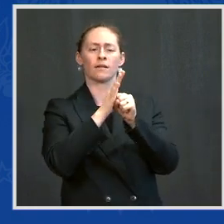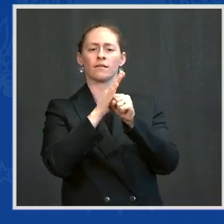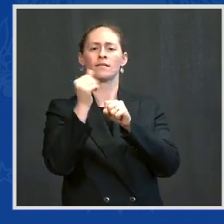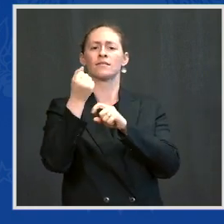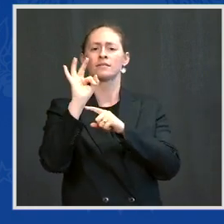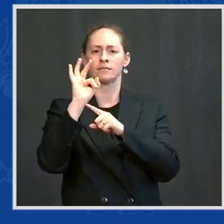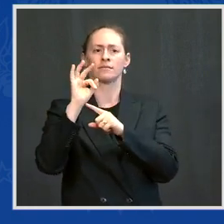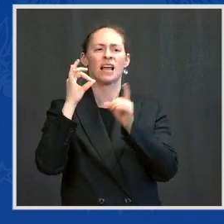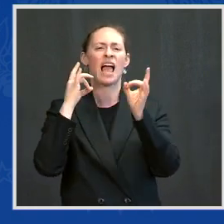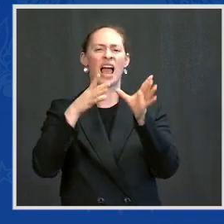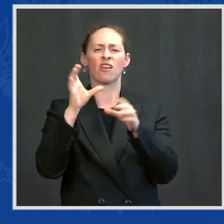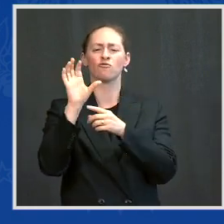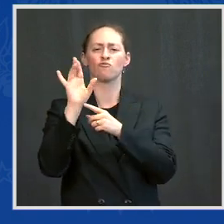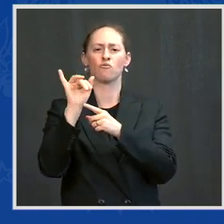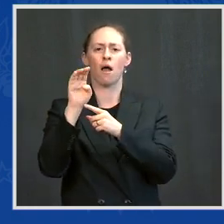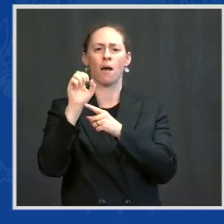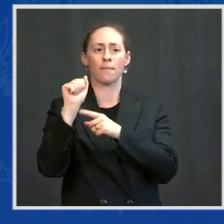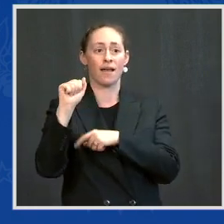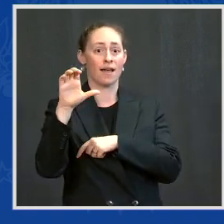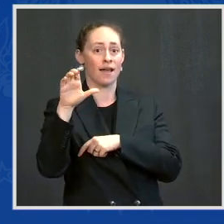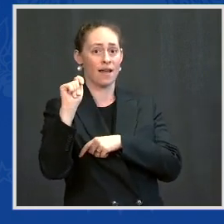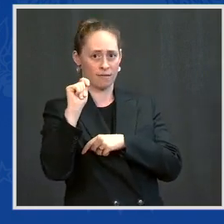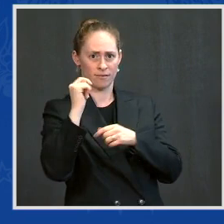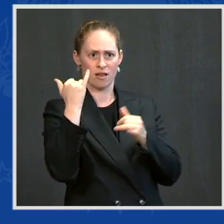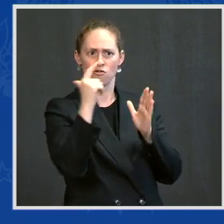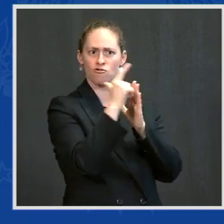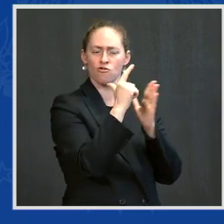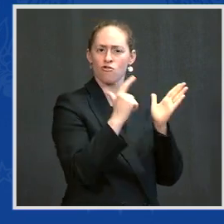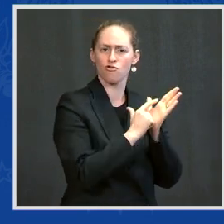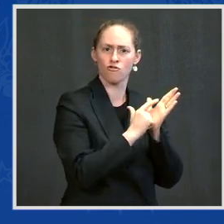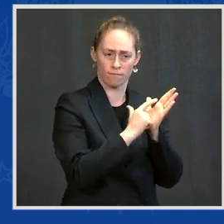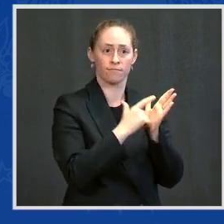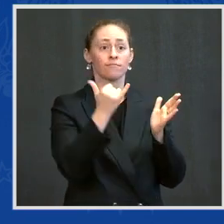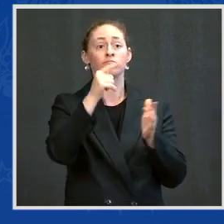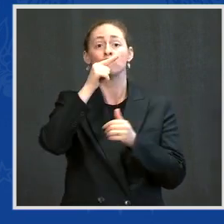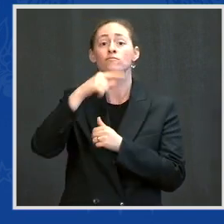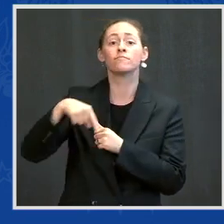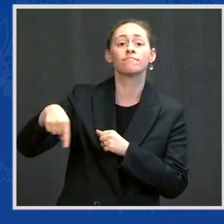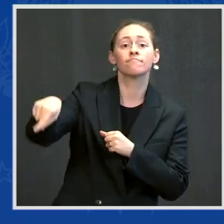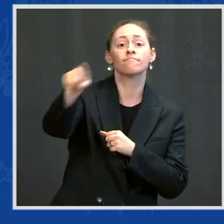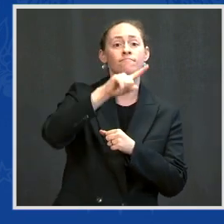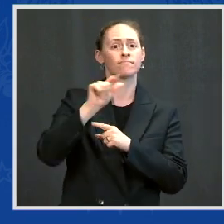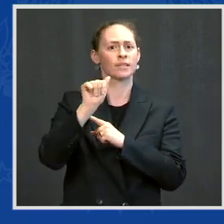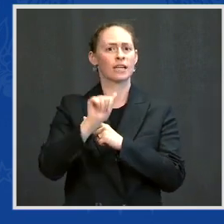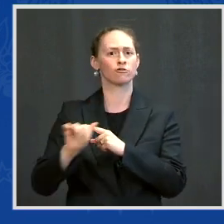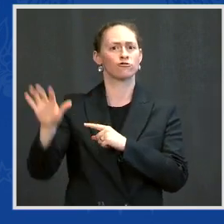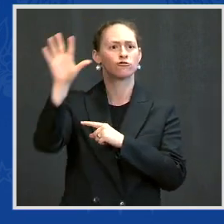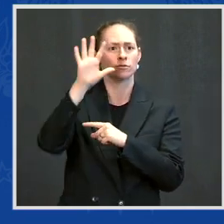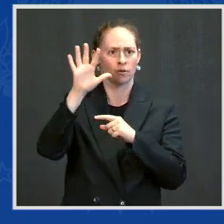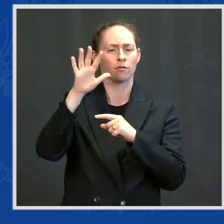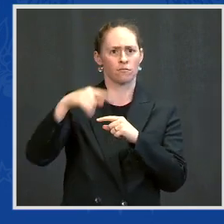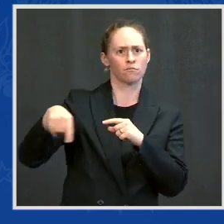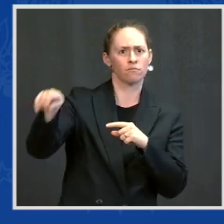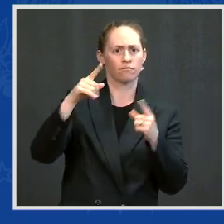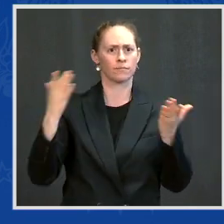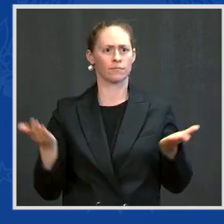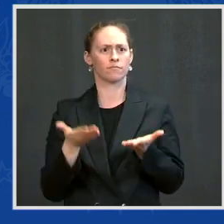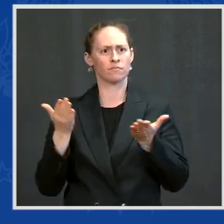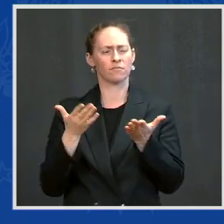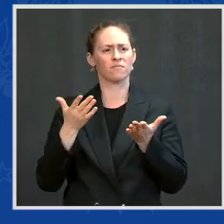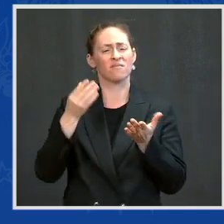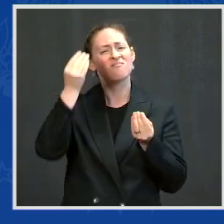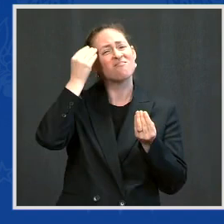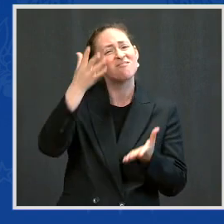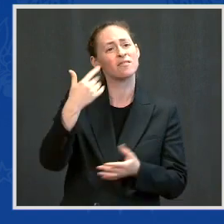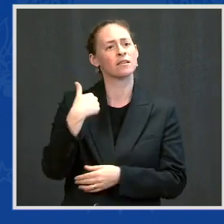Asian descent from having to live in fear just walking down the streets of the United States. Quite frankly, I've been ashamed at the